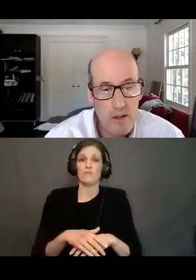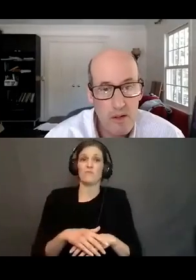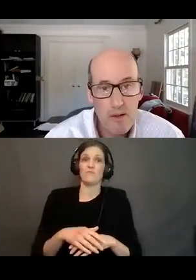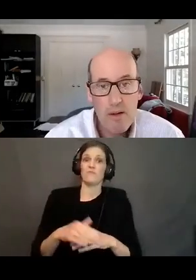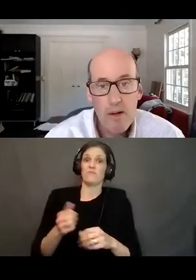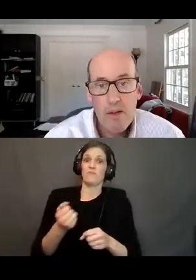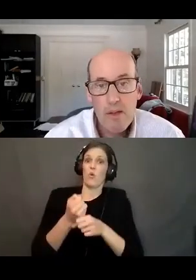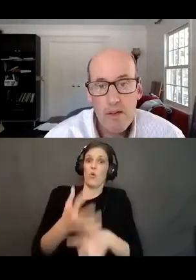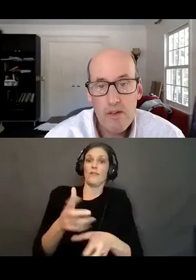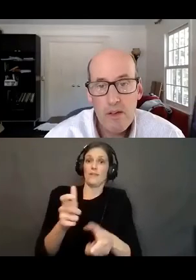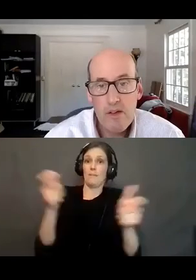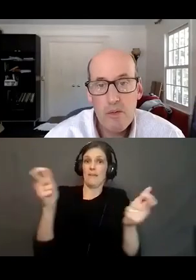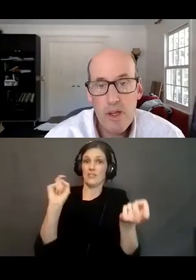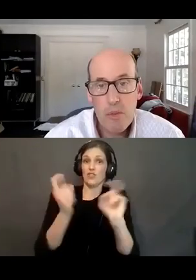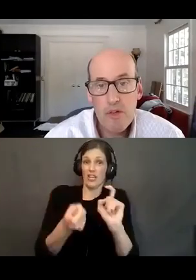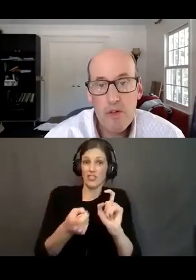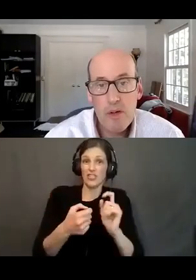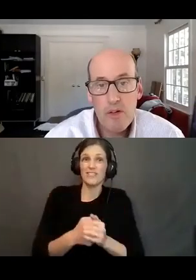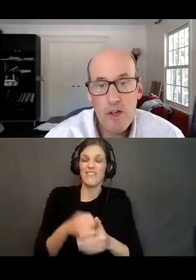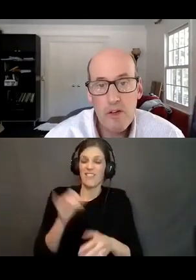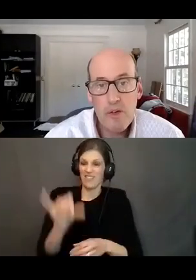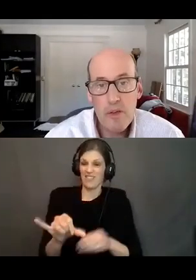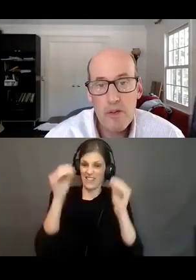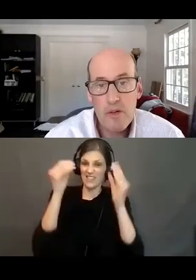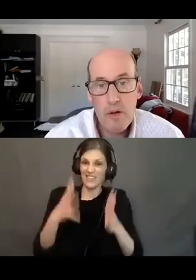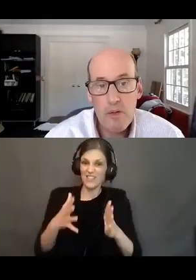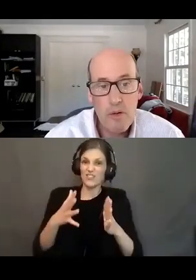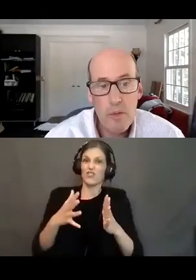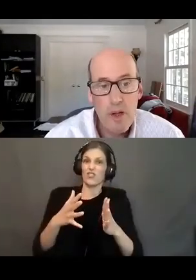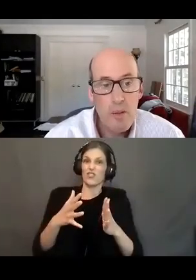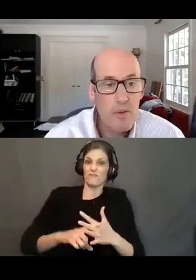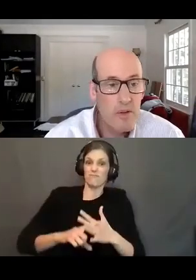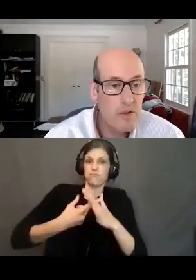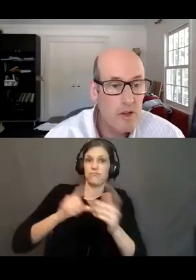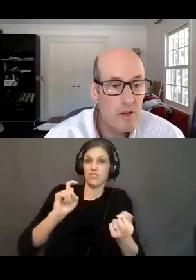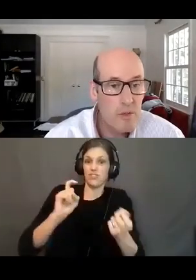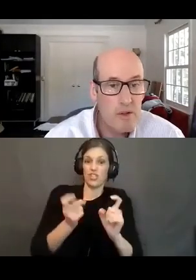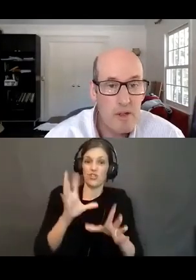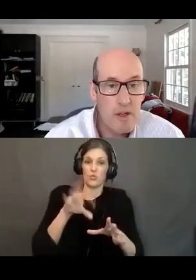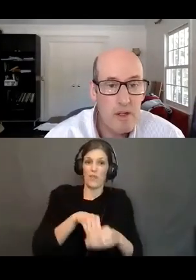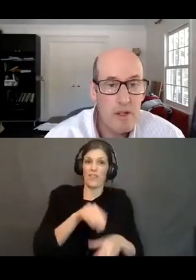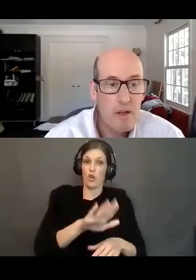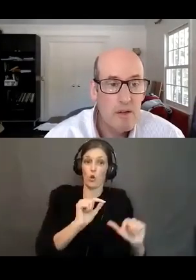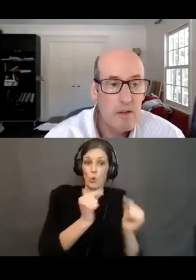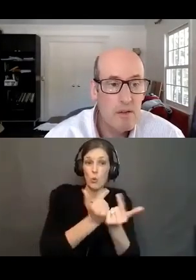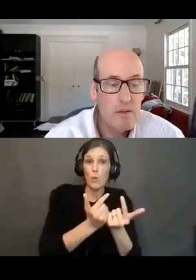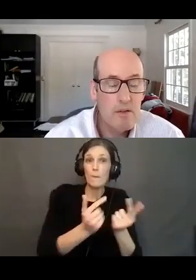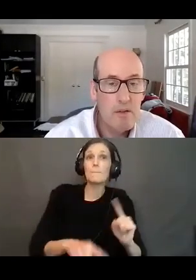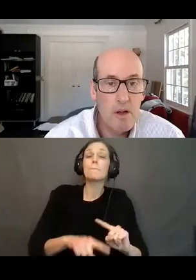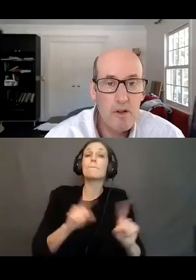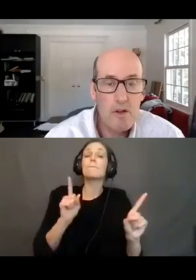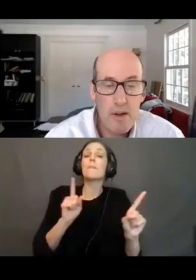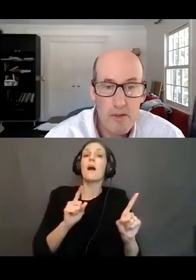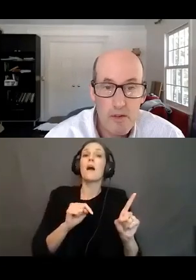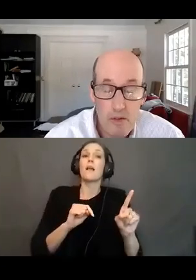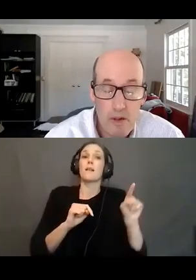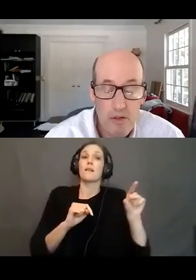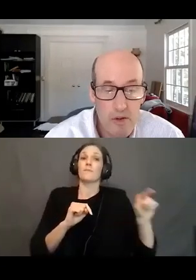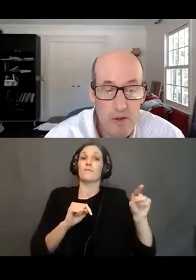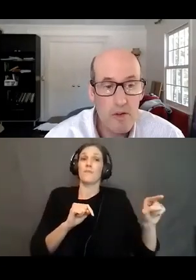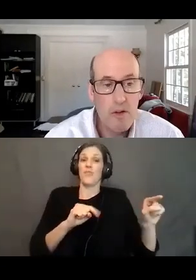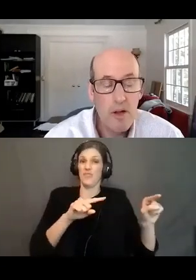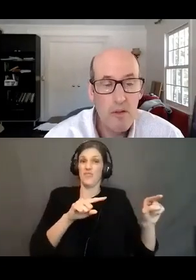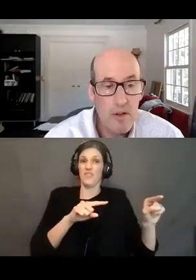down here. This teacher was able to trigger changes within her own group, but this teacher was key to